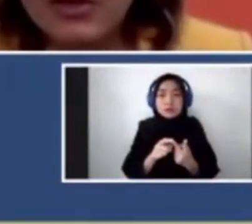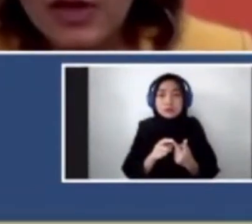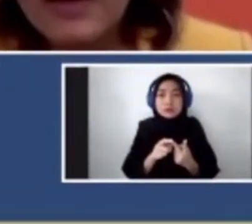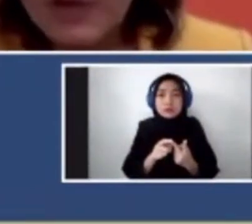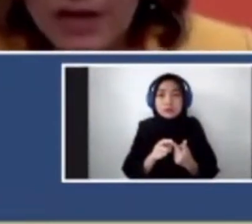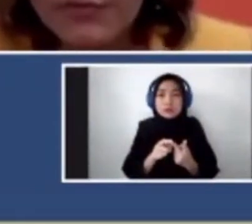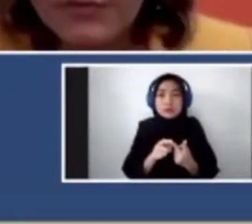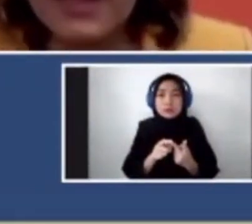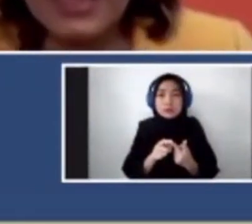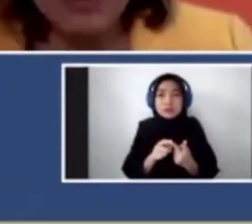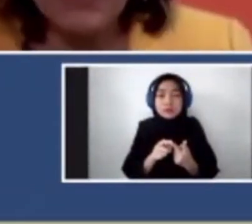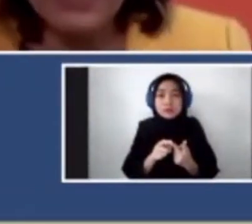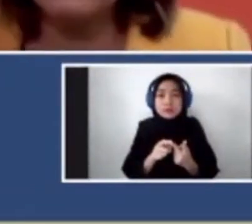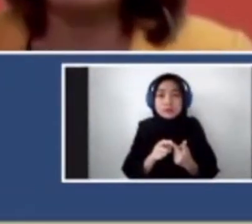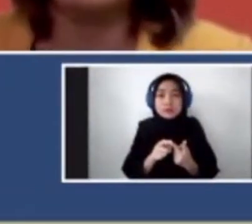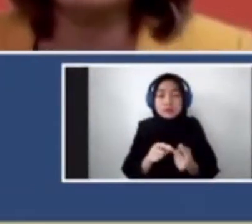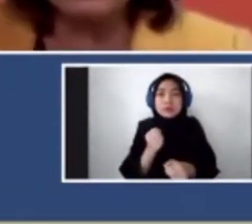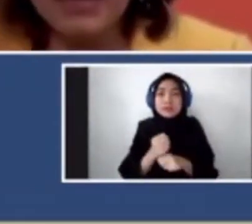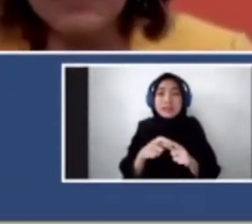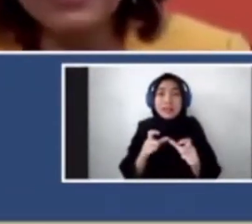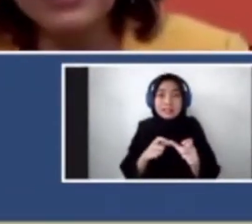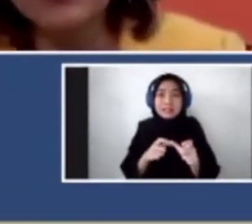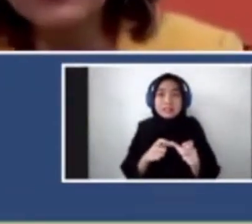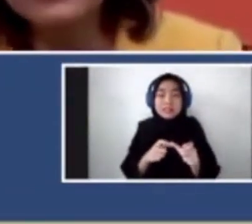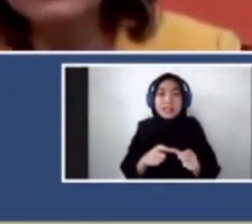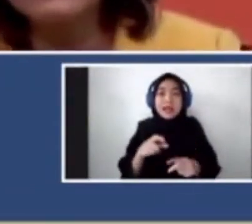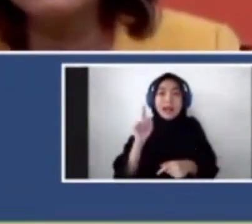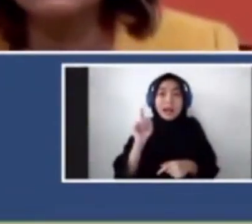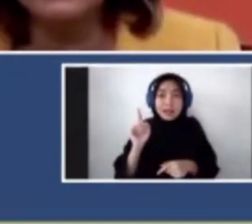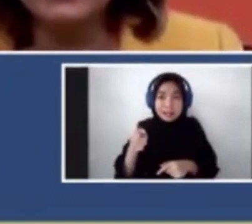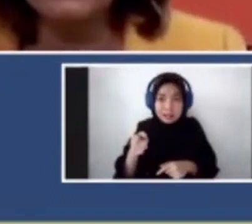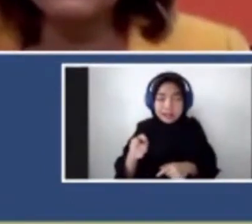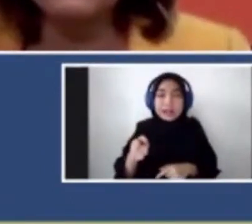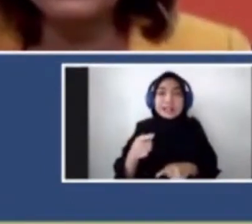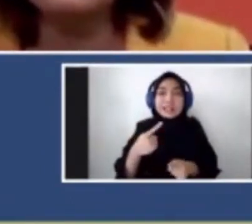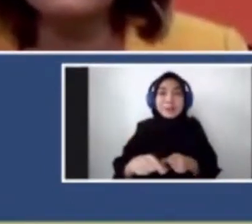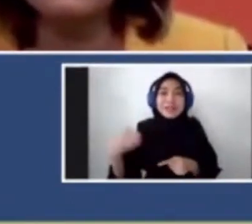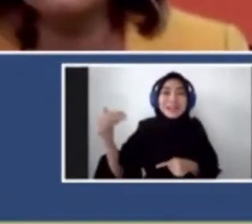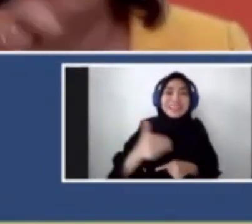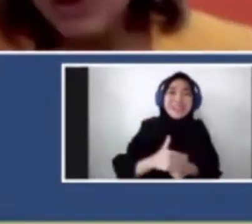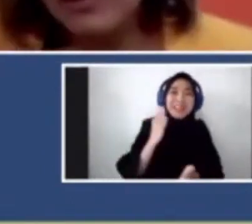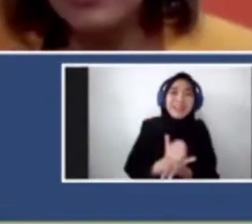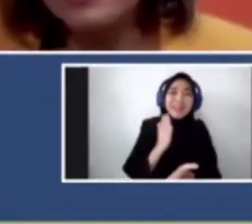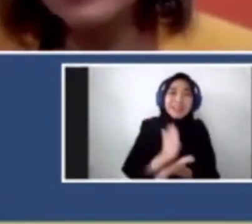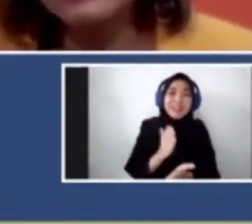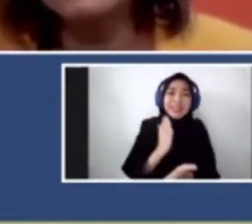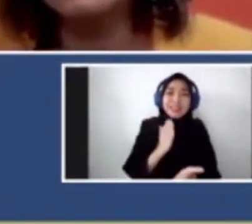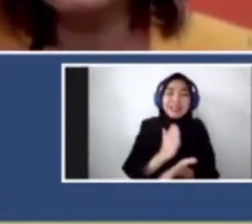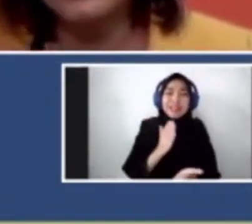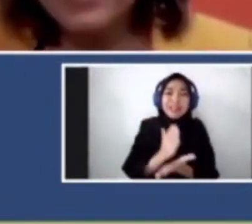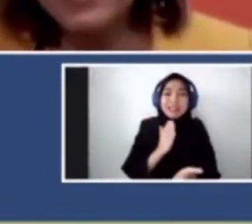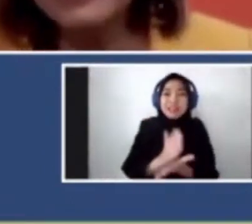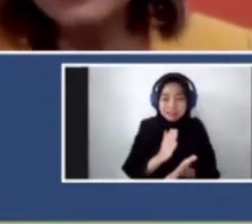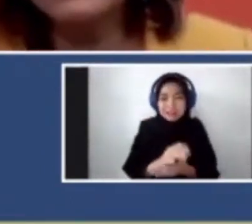doesn't arrive, the gas provider doesn't arrive until the community. So they have to ask to walk long distance,